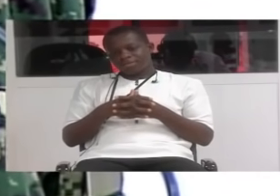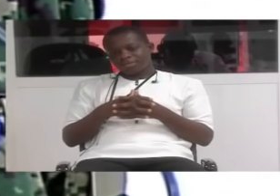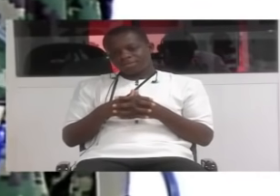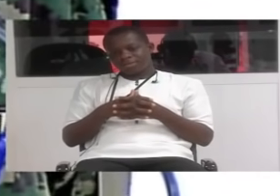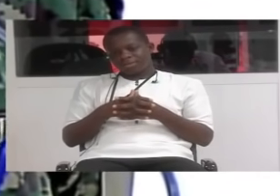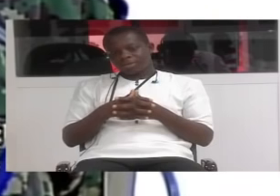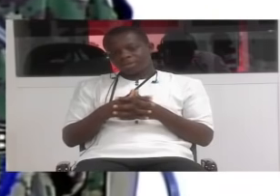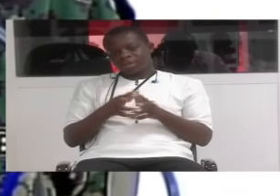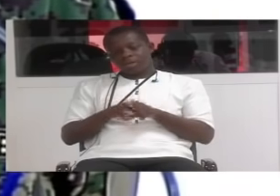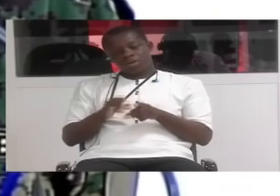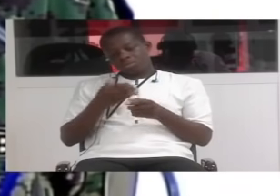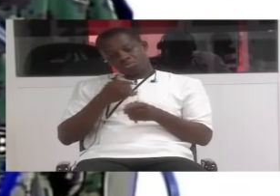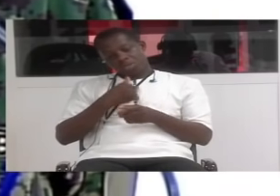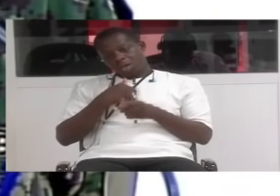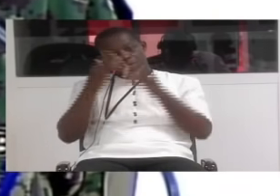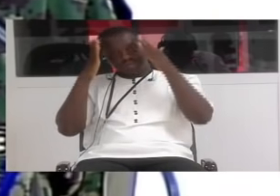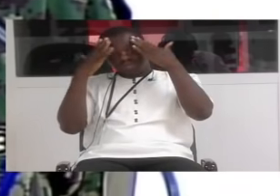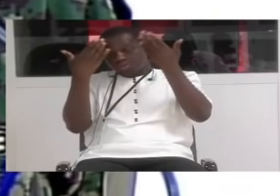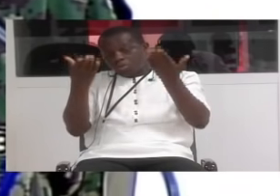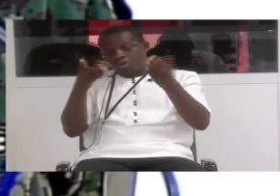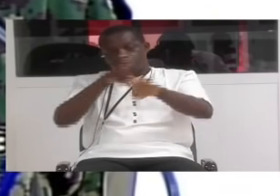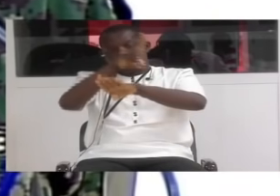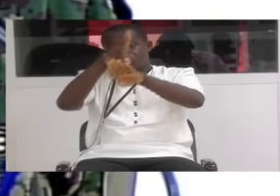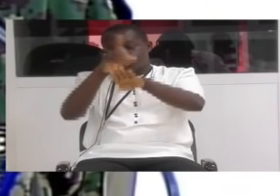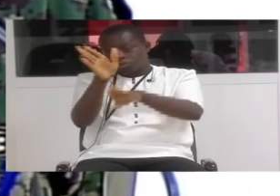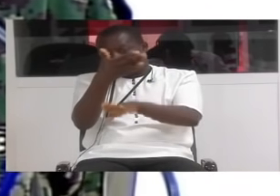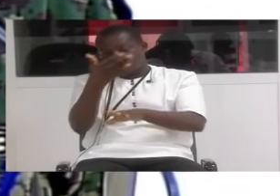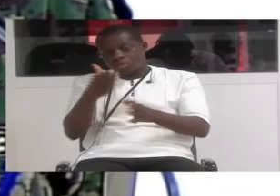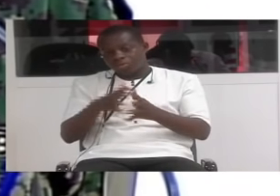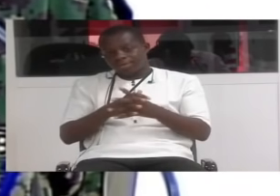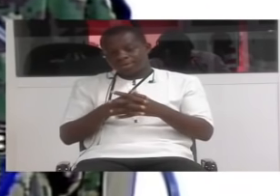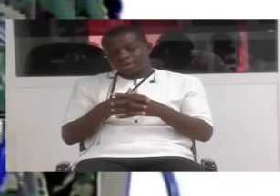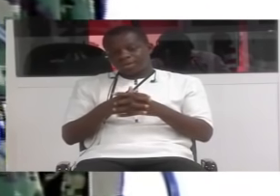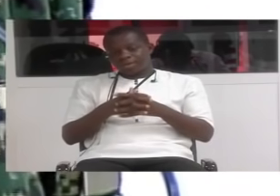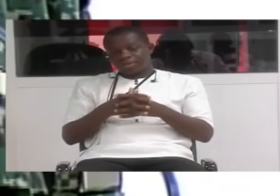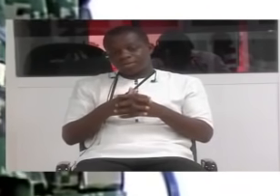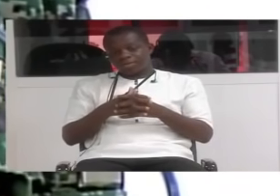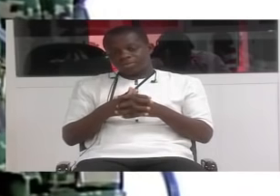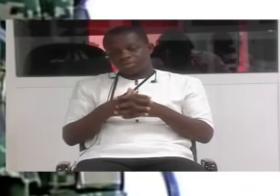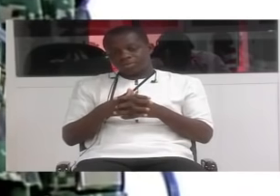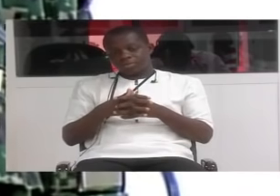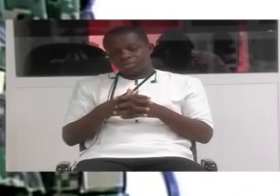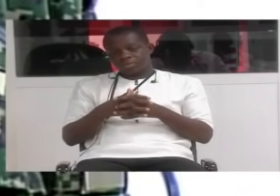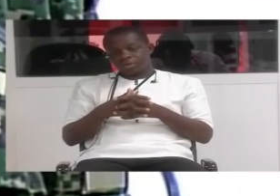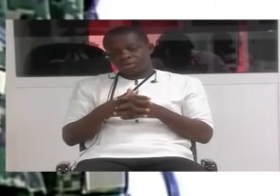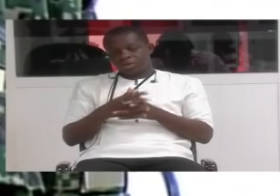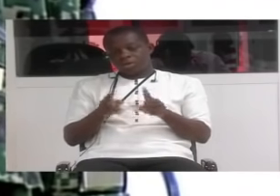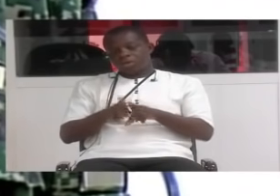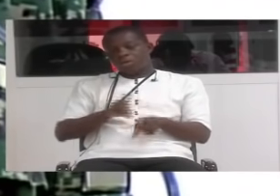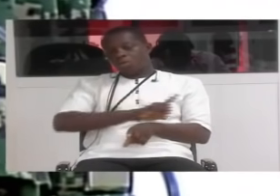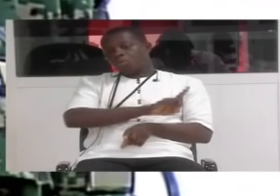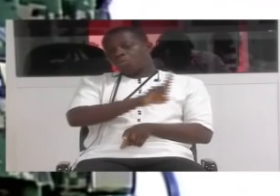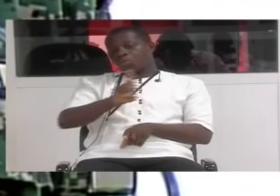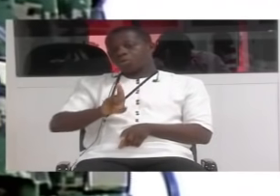Gan devon malon gata dame. I said to him, I do not even know myself, I don't know where we are going to. Data